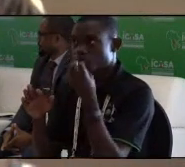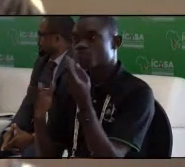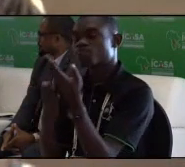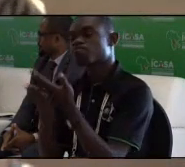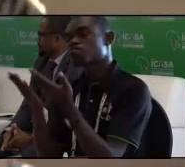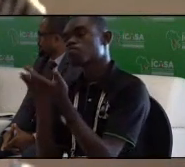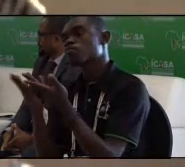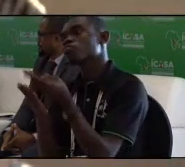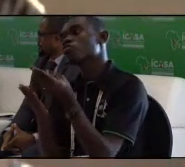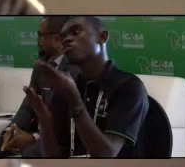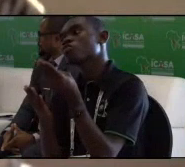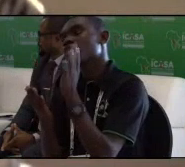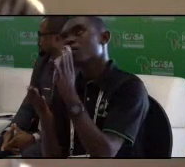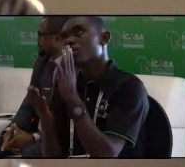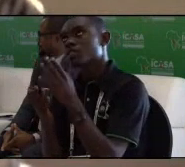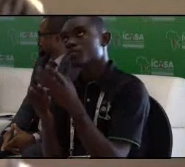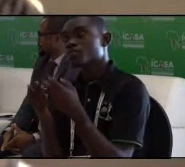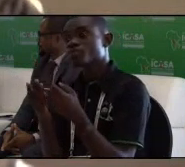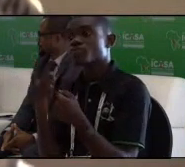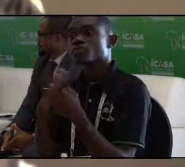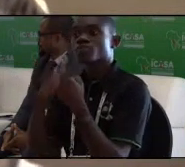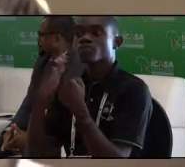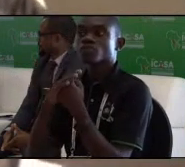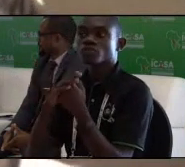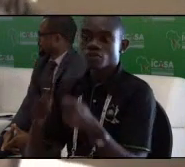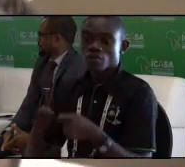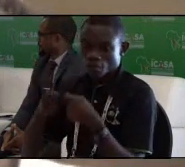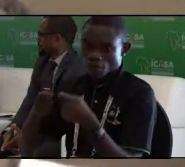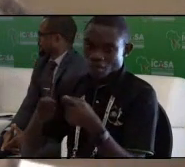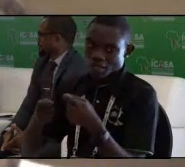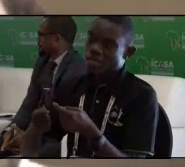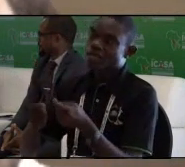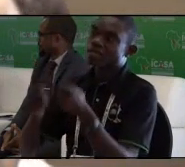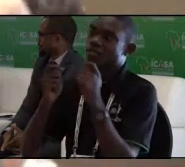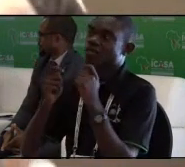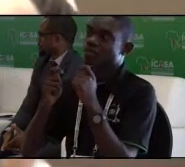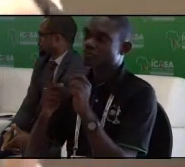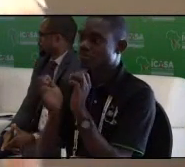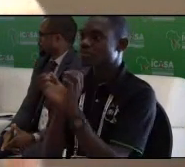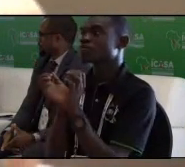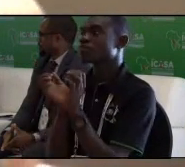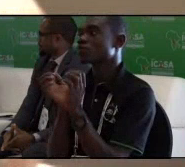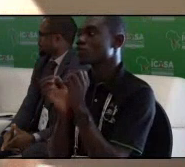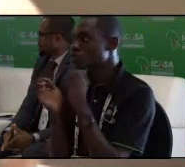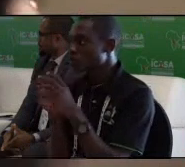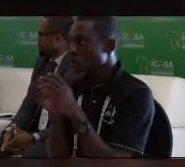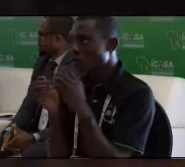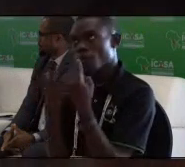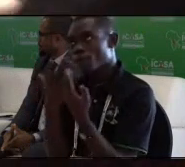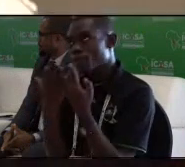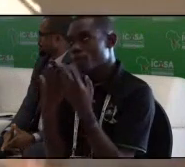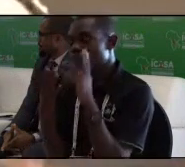and the suppliers are told if they bring them again, then they should be arrested. Yeah,